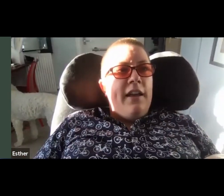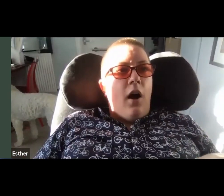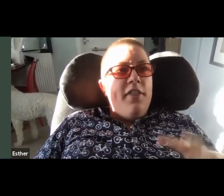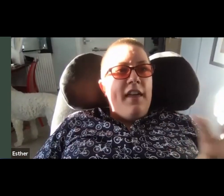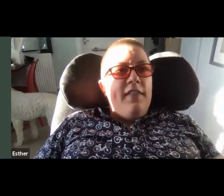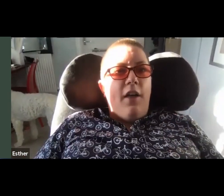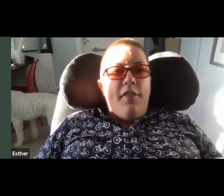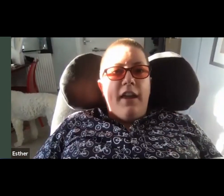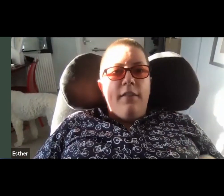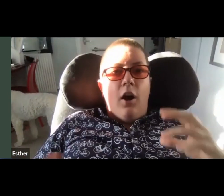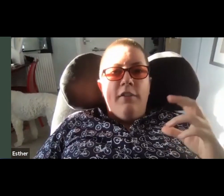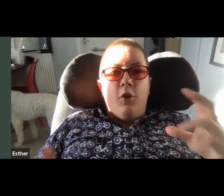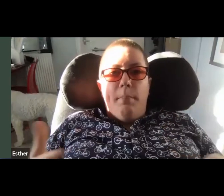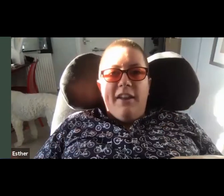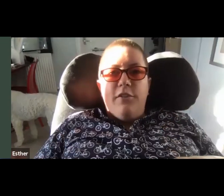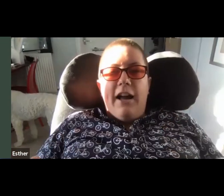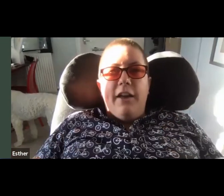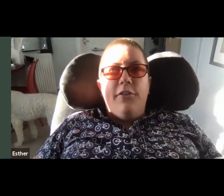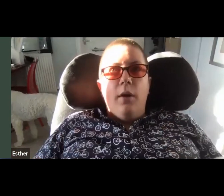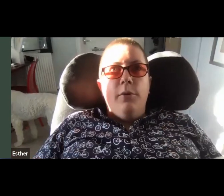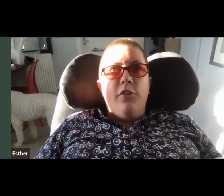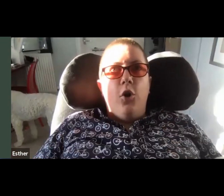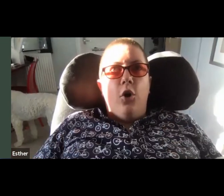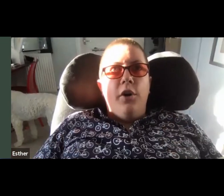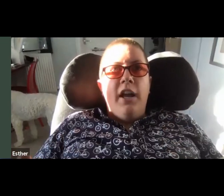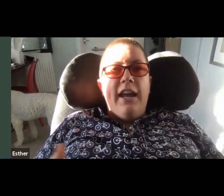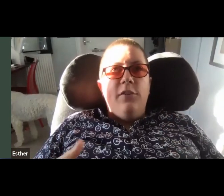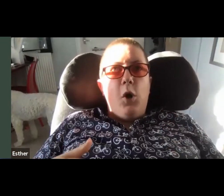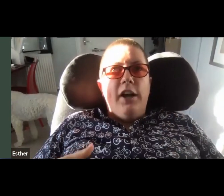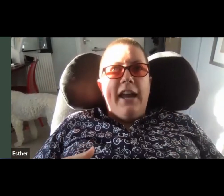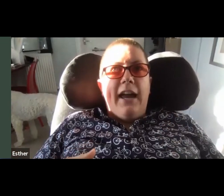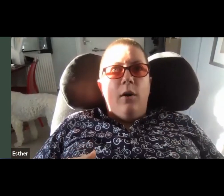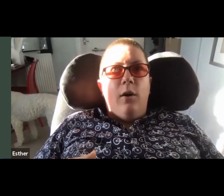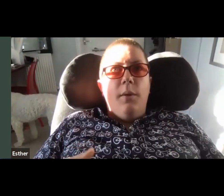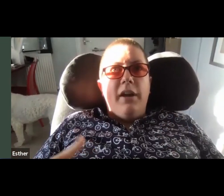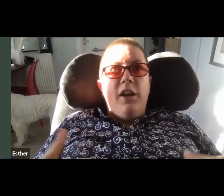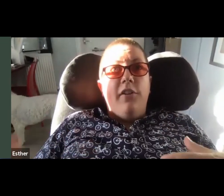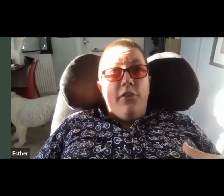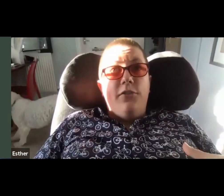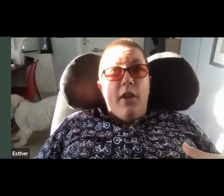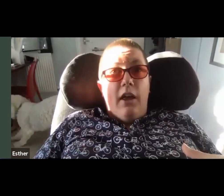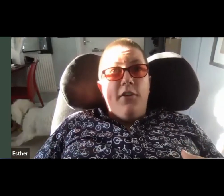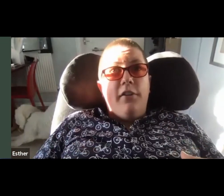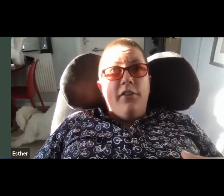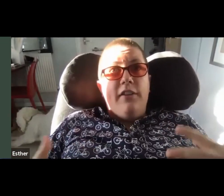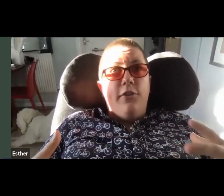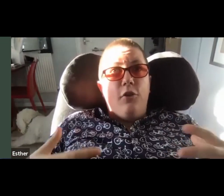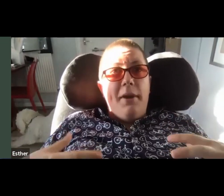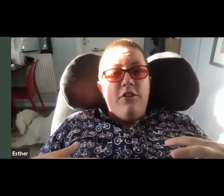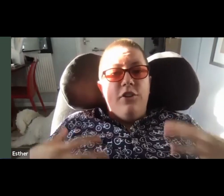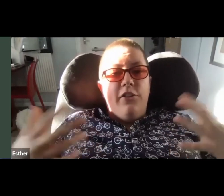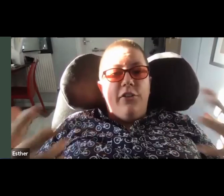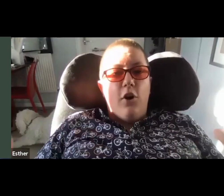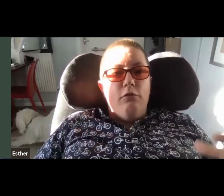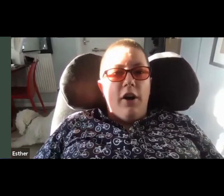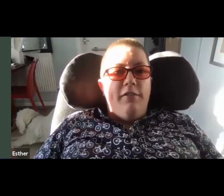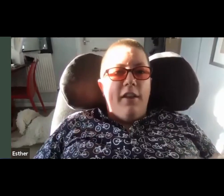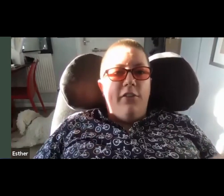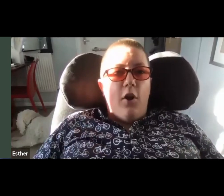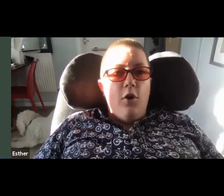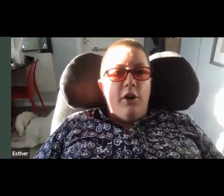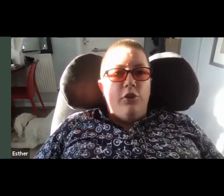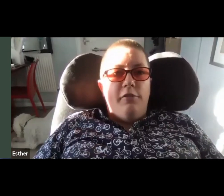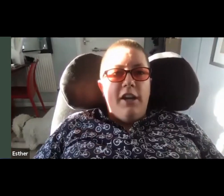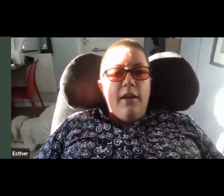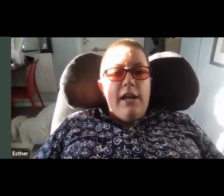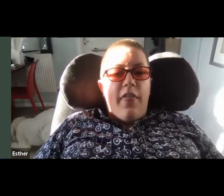And then I think the other thing that I've got better at as time has gone on is working out, because as Doug says, discrimination is so rife, there's